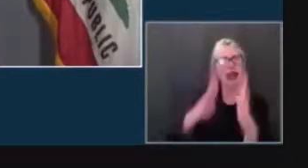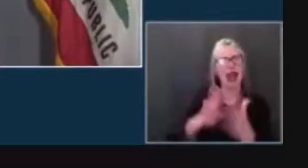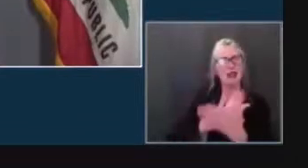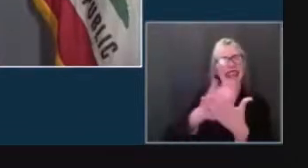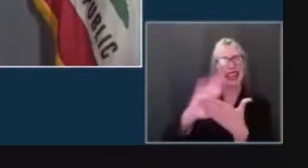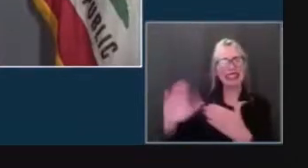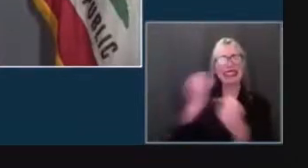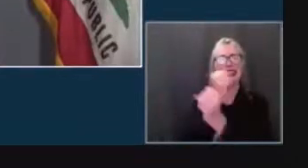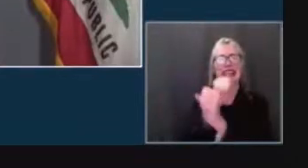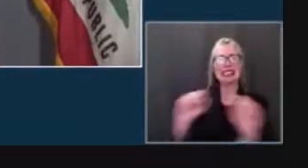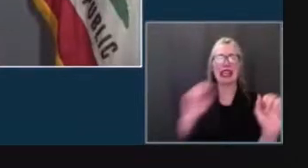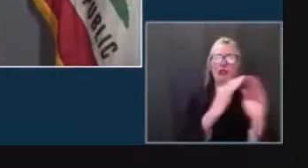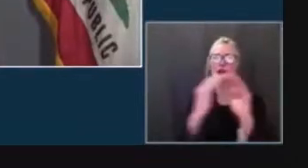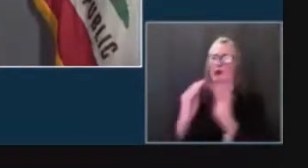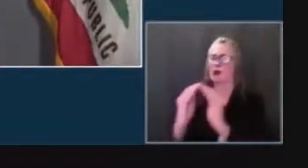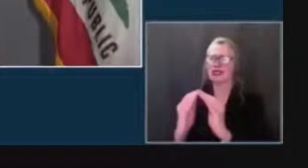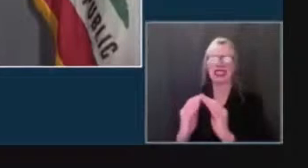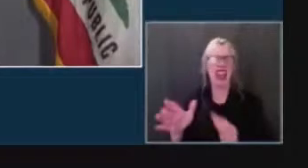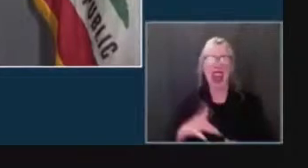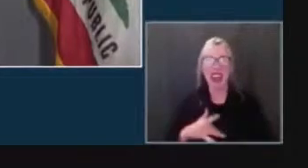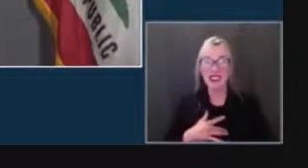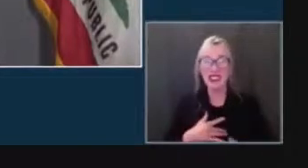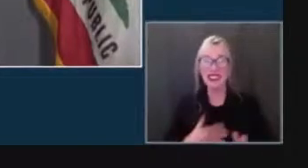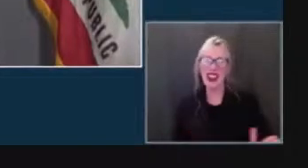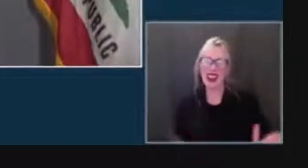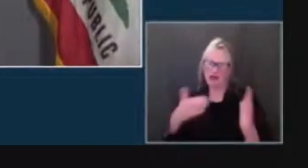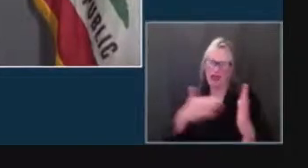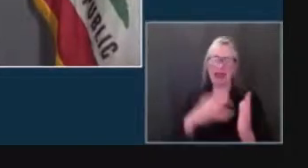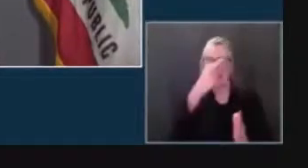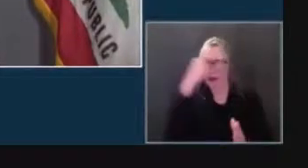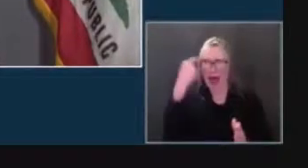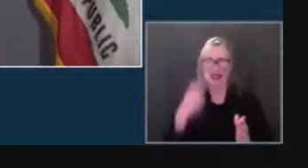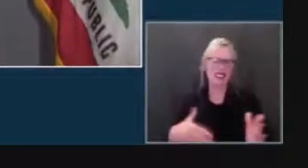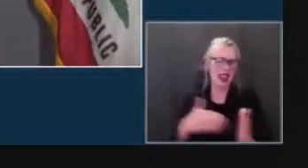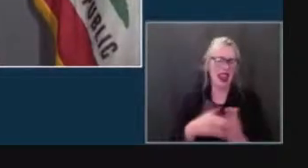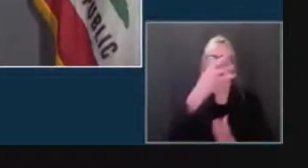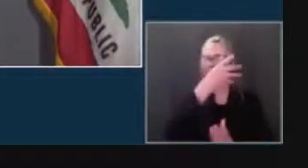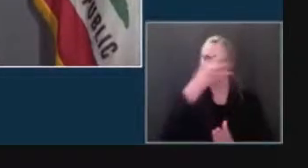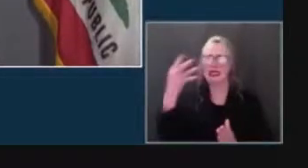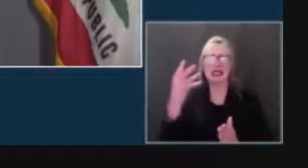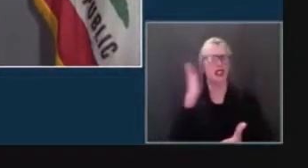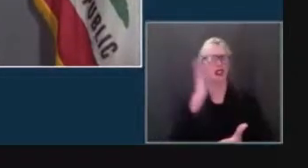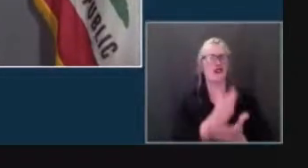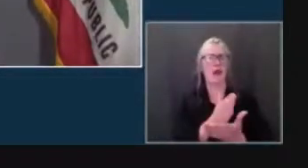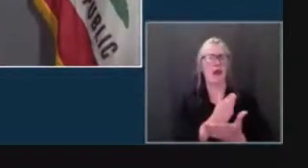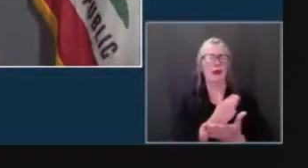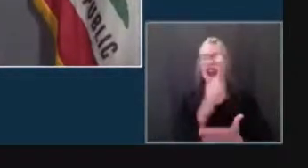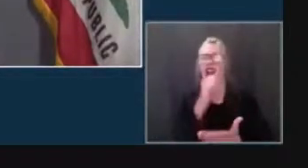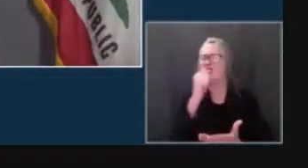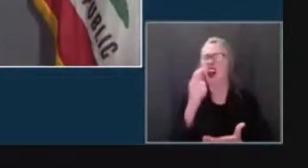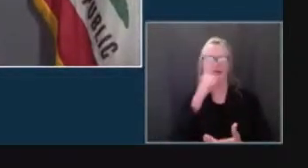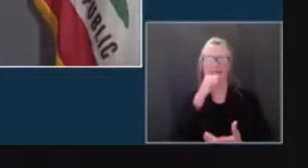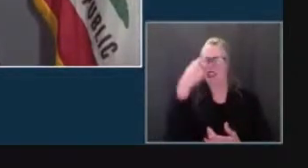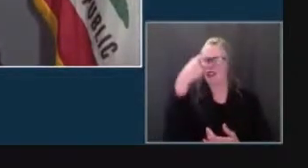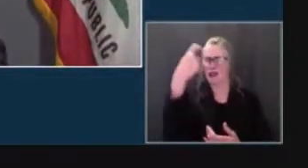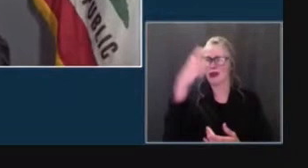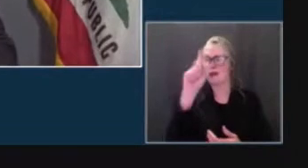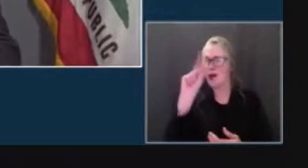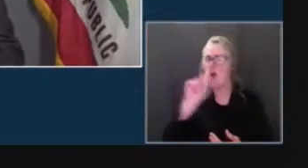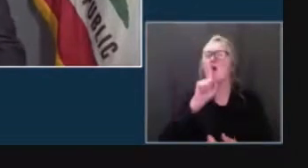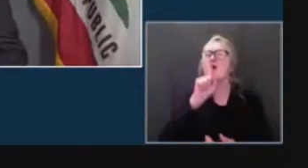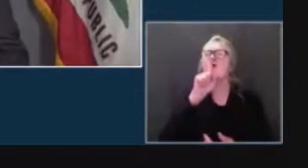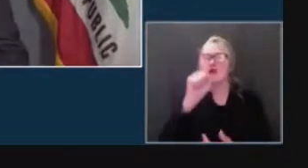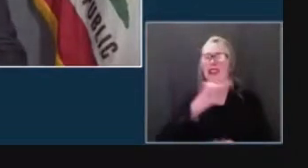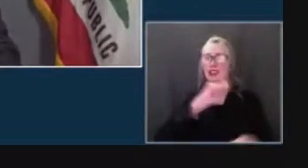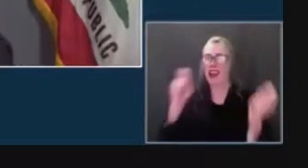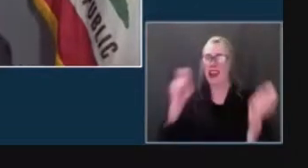end to anti-Blackness and anti-immigrant sentiment. This isn't a pipe dream. It's called transformation. And together we can do it. Sí se puede. Thank